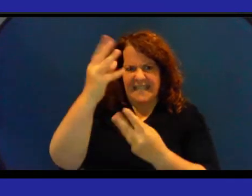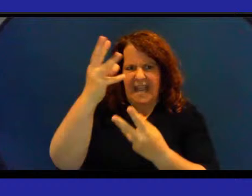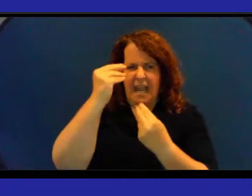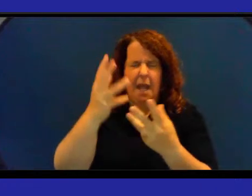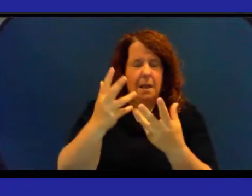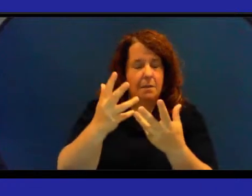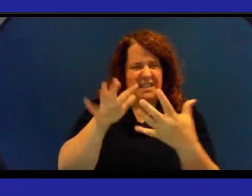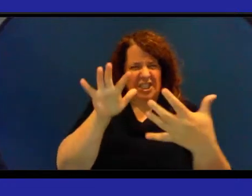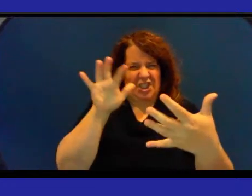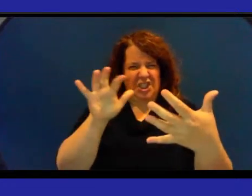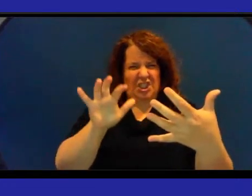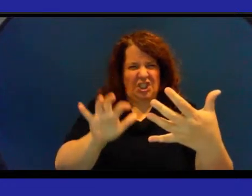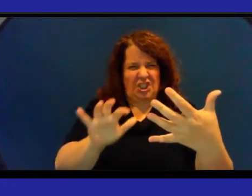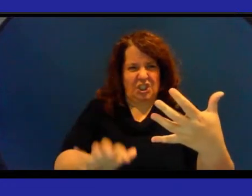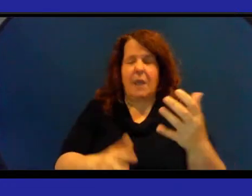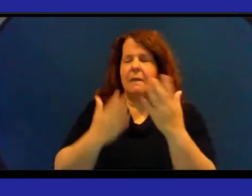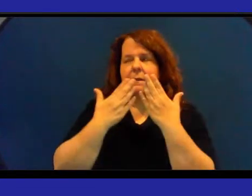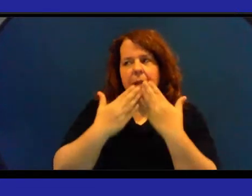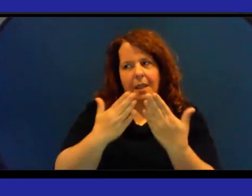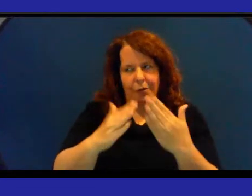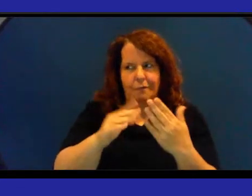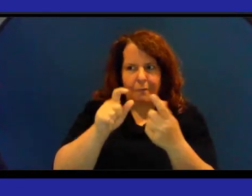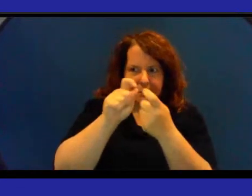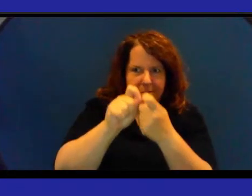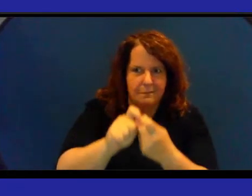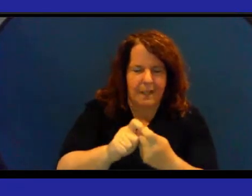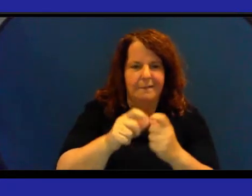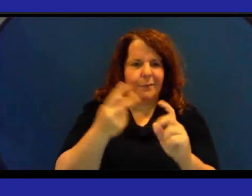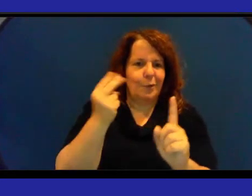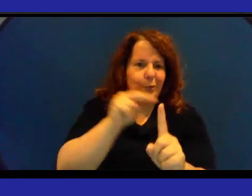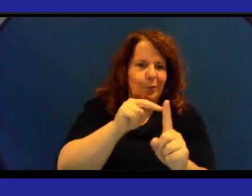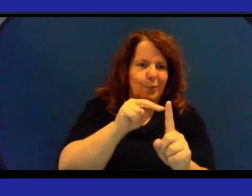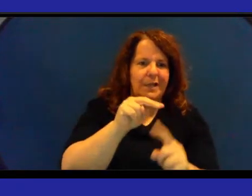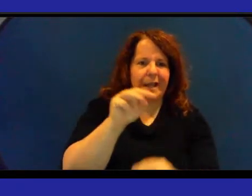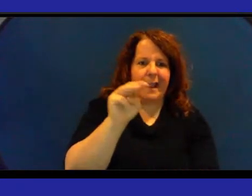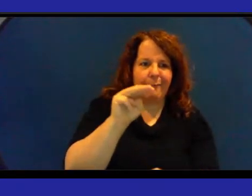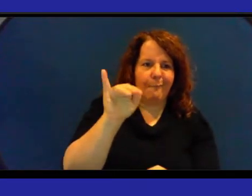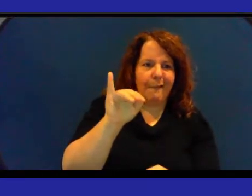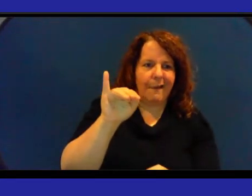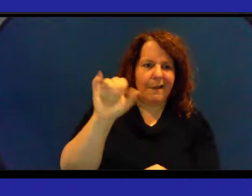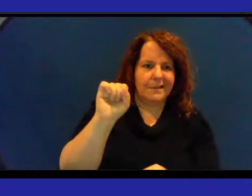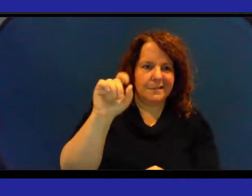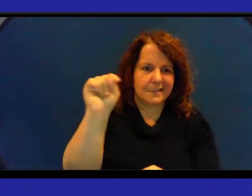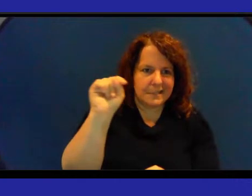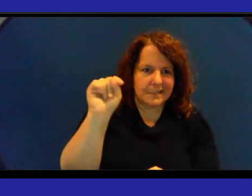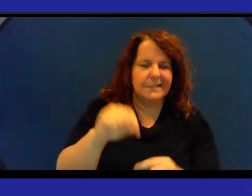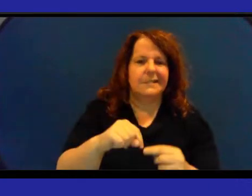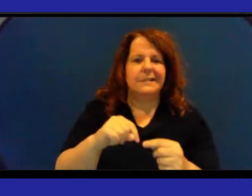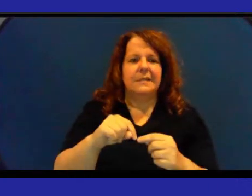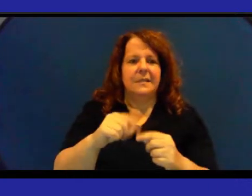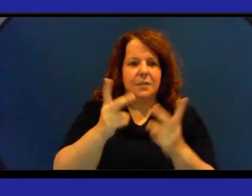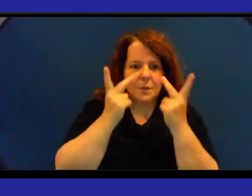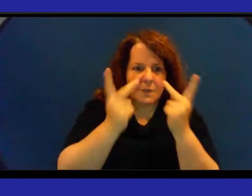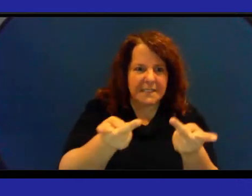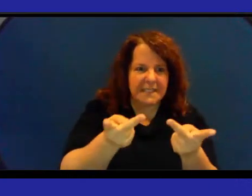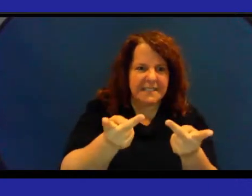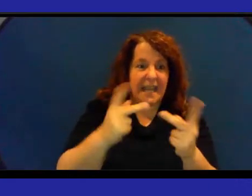and thank you for the breaking down. If we look at the medical interpreter skill training, for example, seeing the